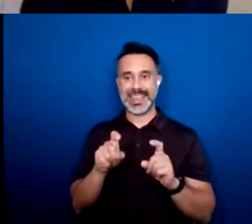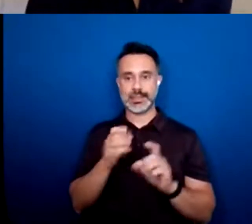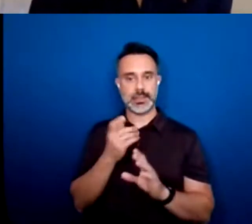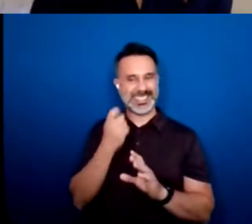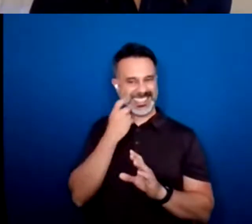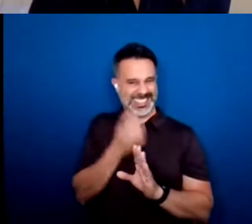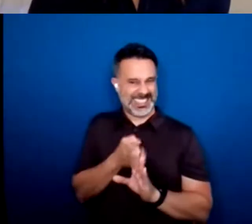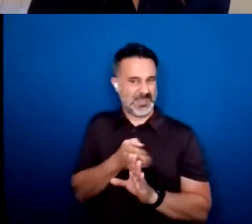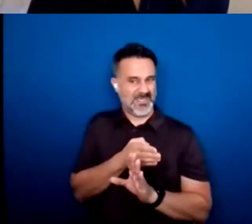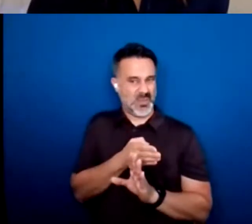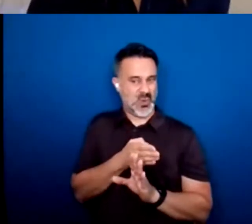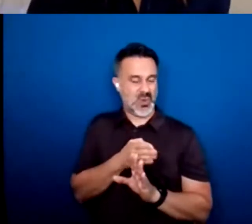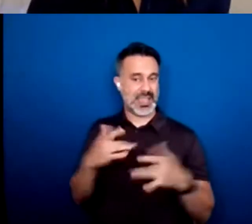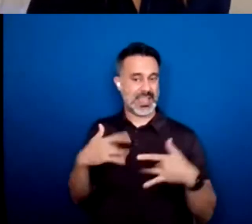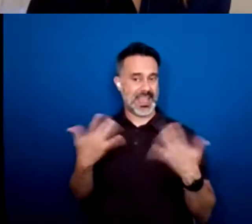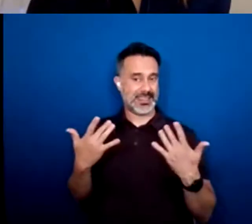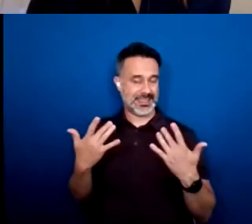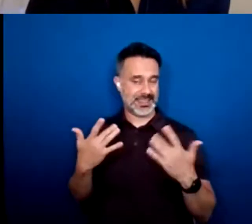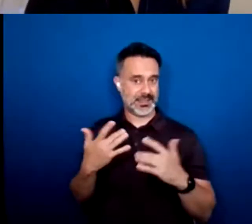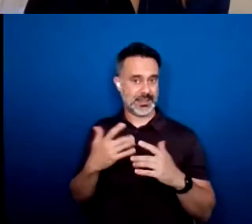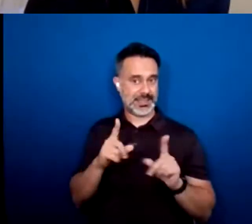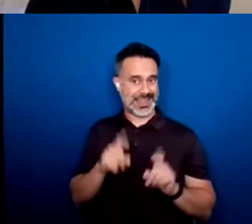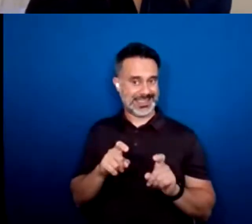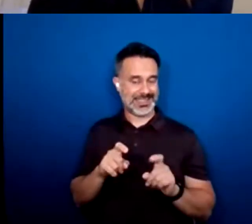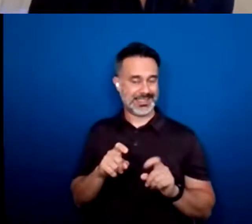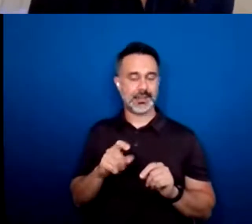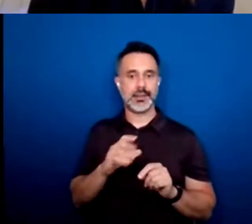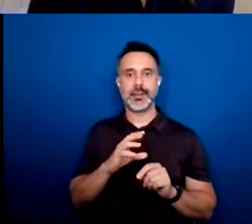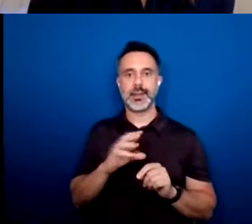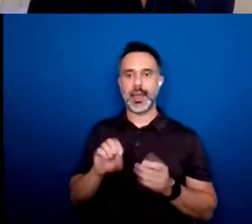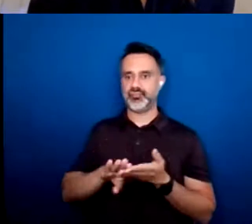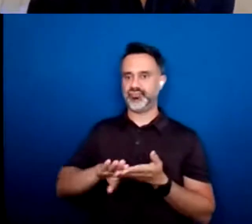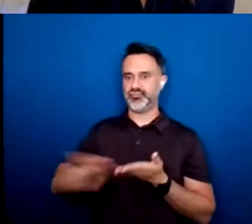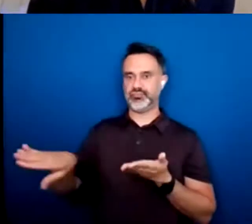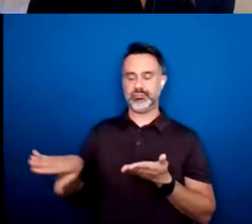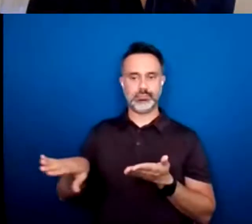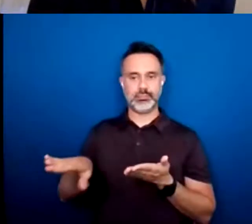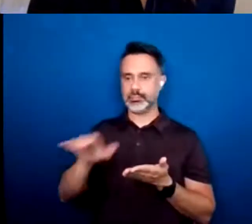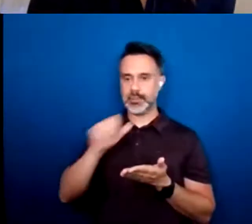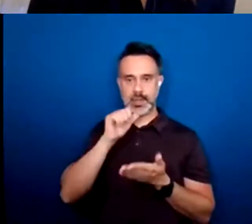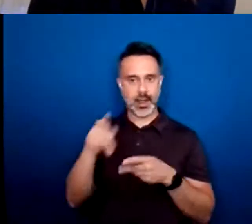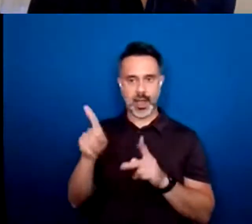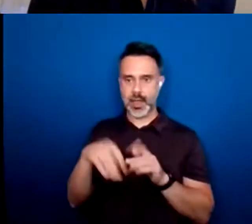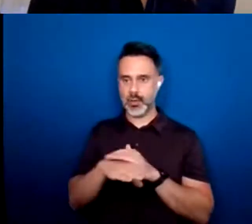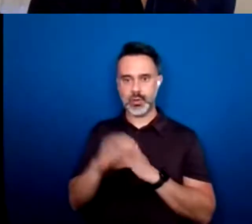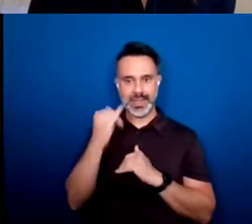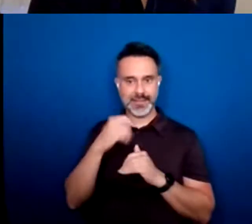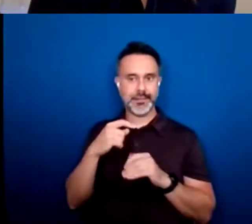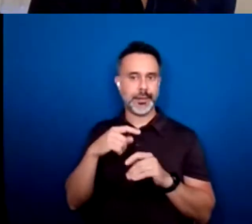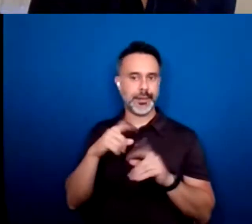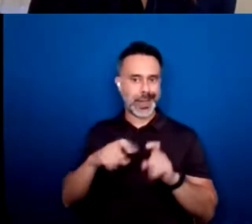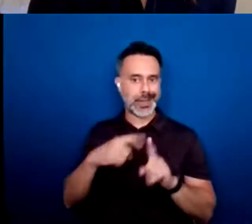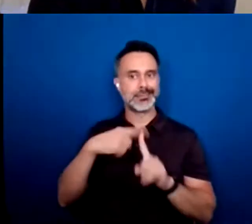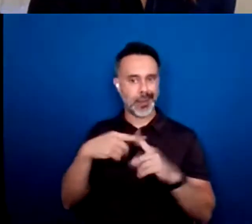event. And of course, they would want to exclude any participants who tested positive or who were exhibiting